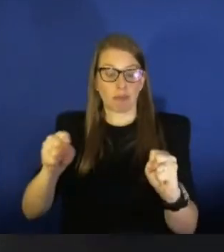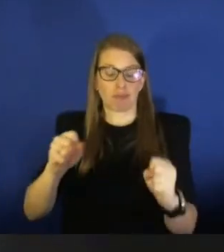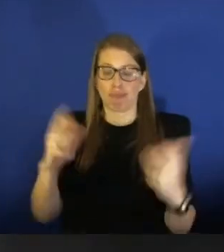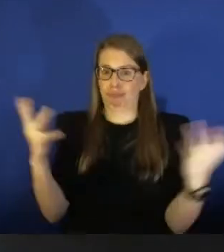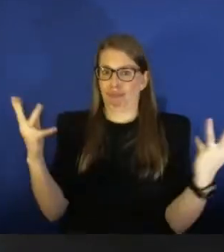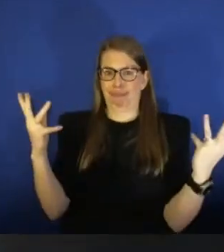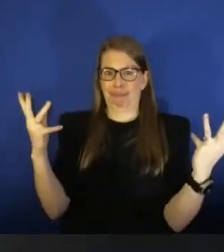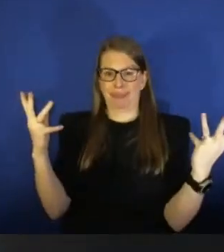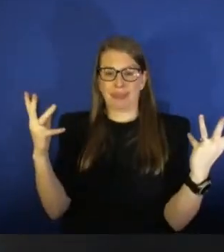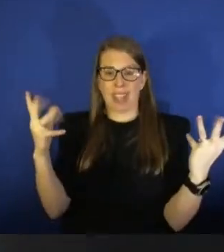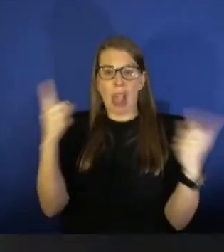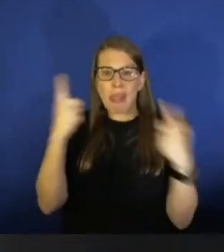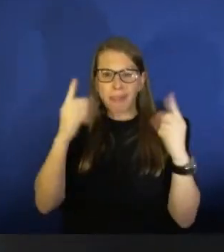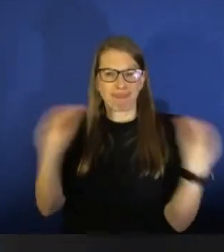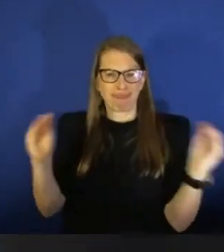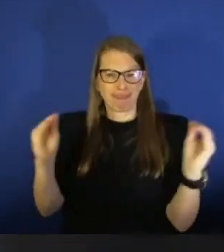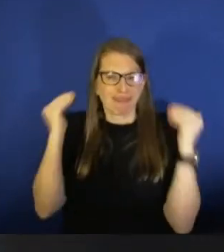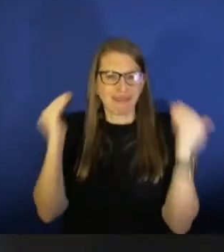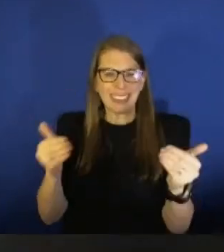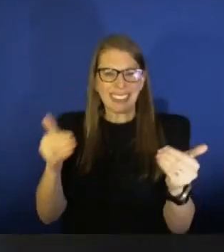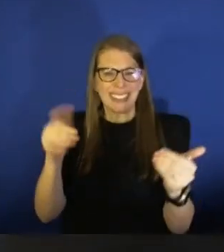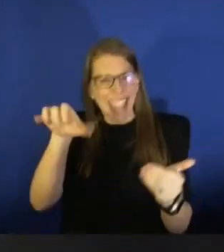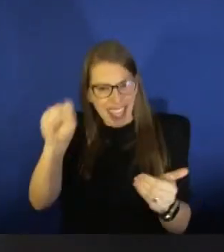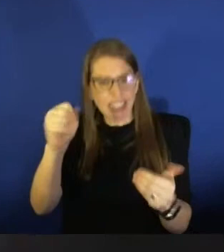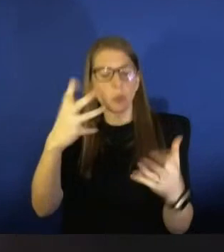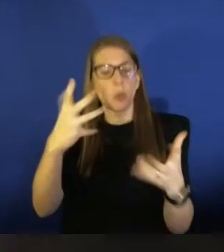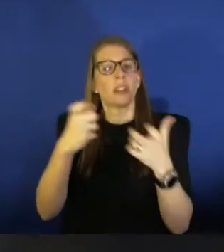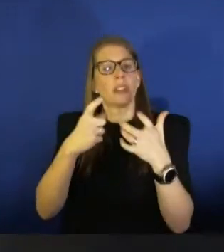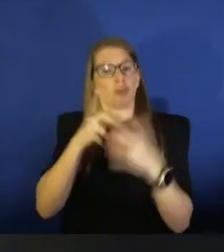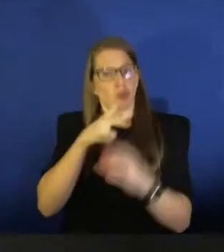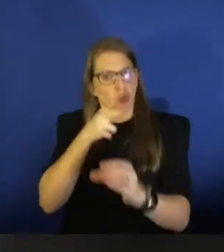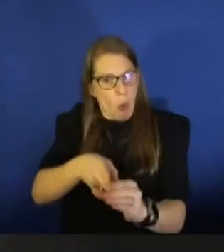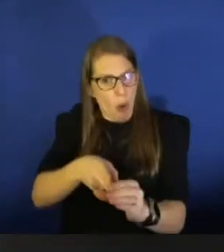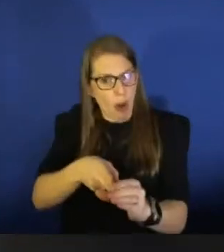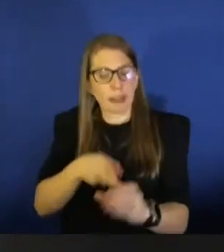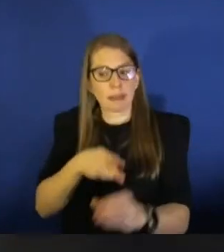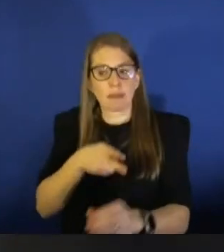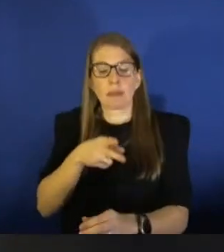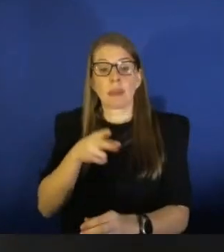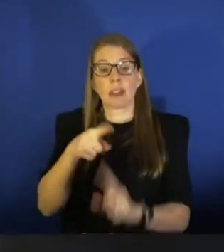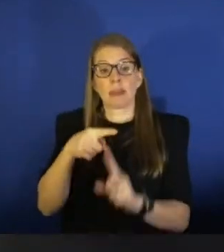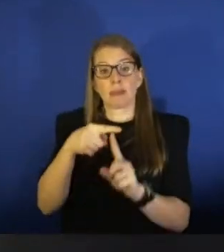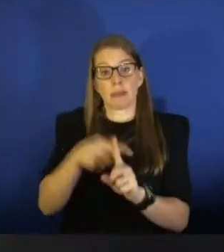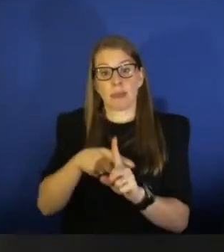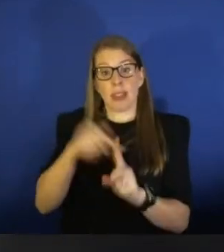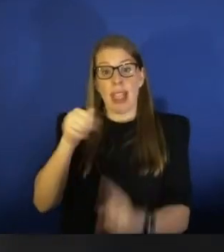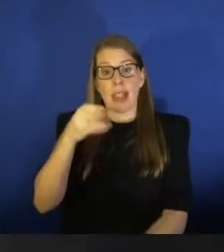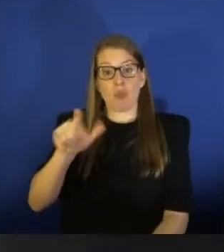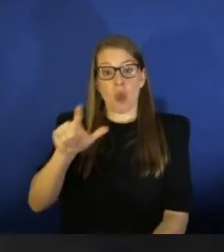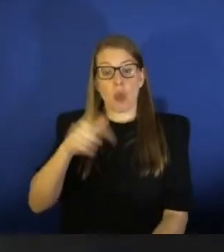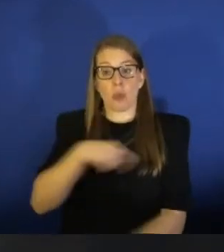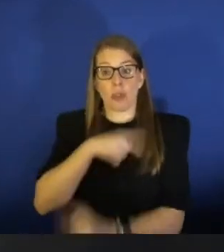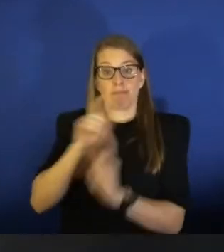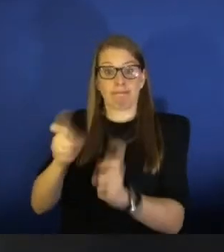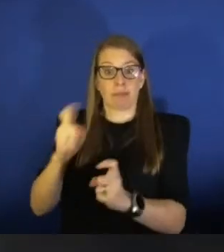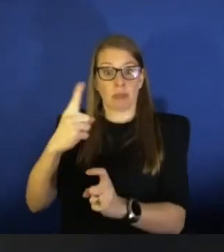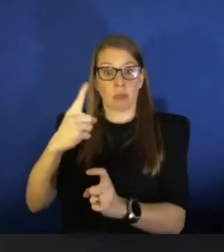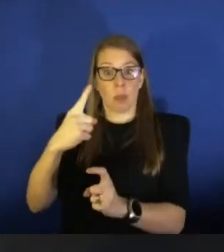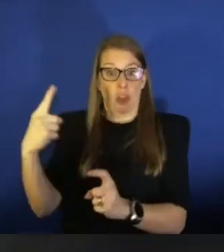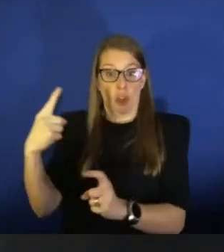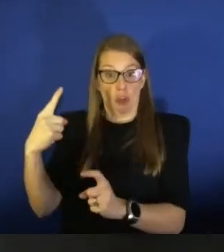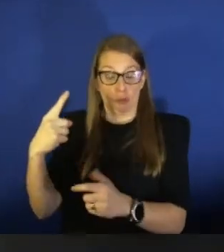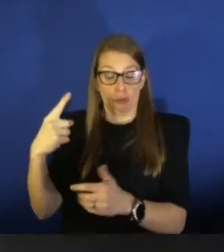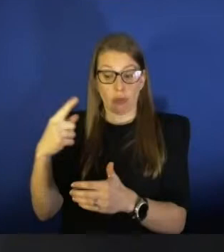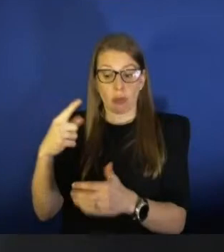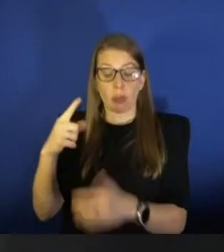said, absolutely, we'd love to join this initiative. And for the month of April, we are donating $1 to